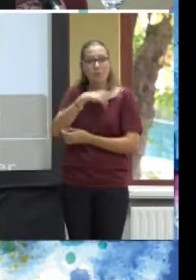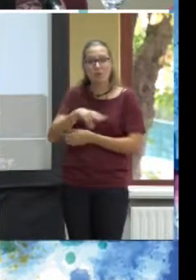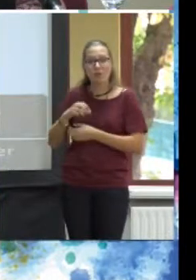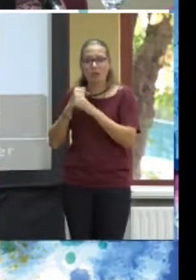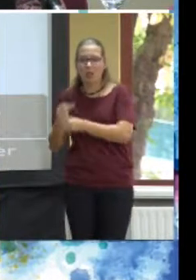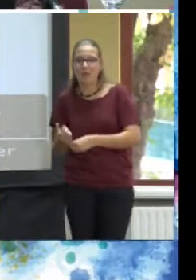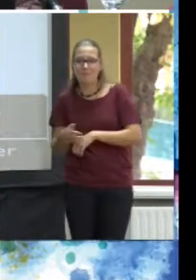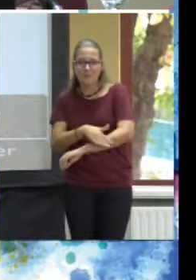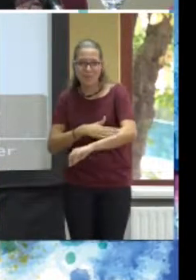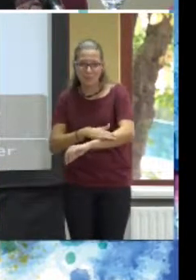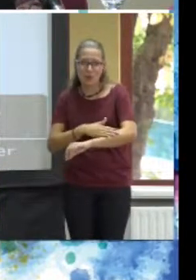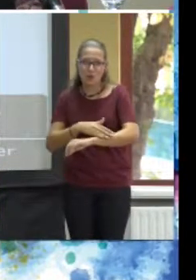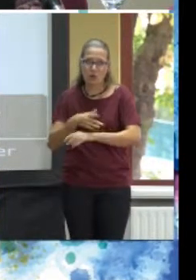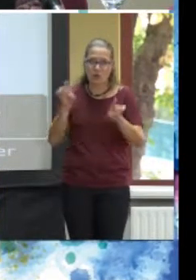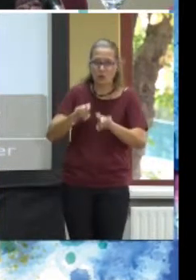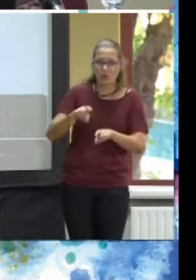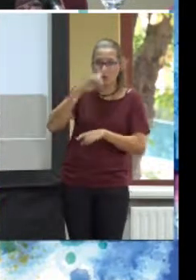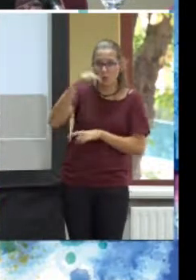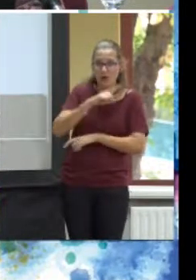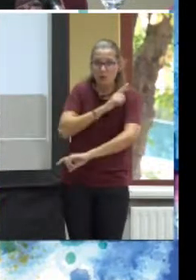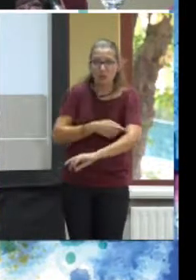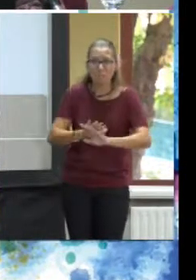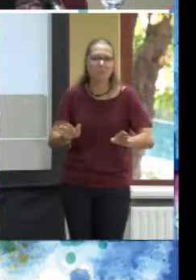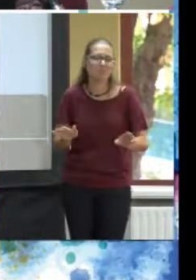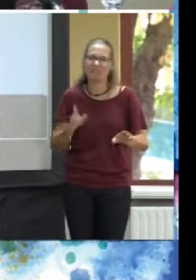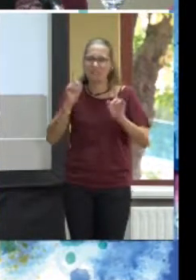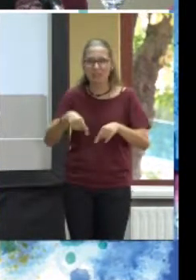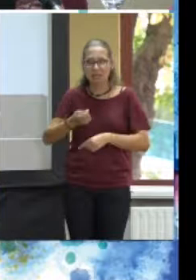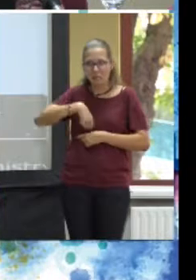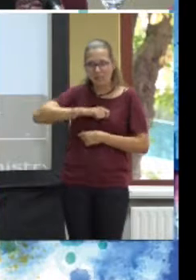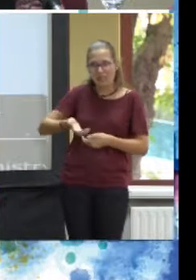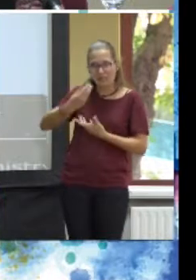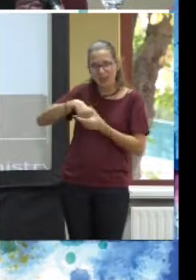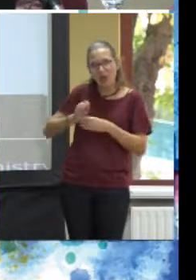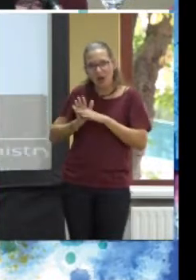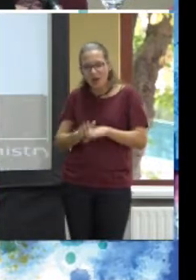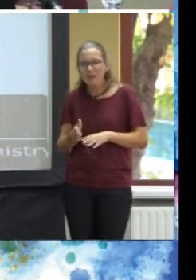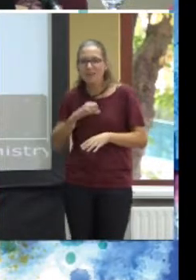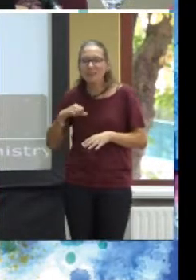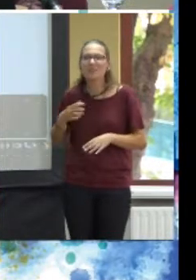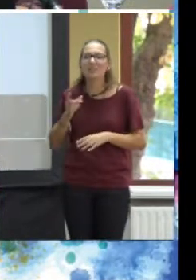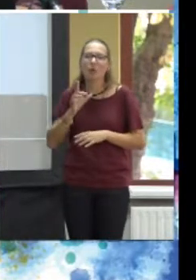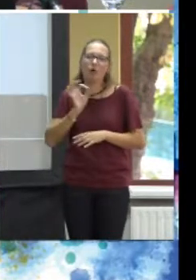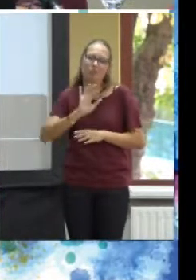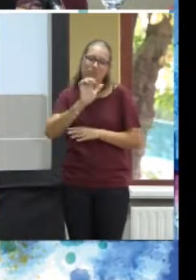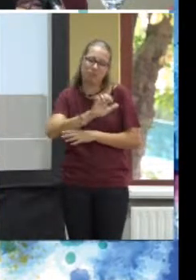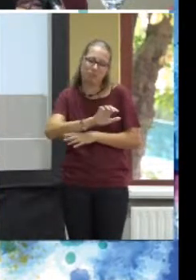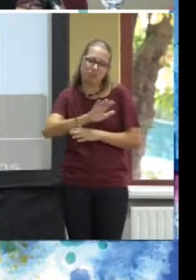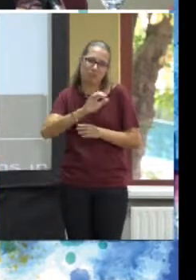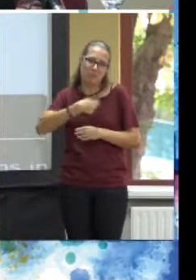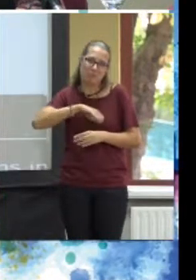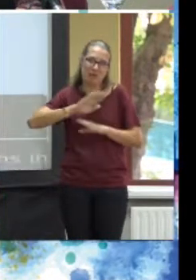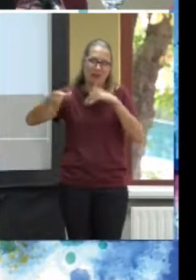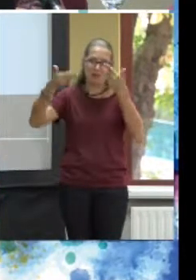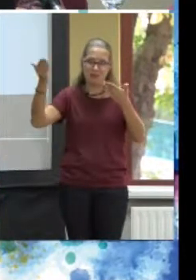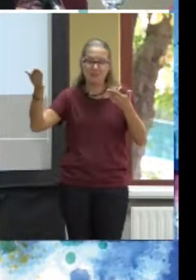Education, Culture and Sports, but by many other museums in Spain and abroad. But above all, we have to highlight that what